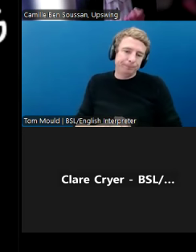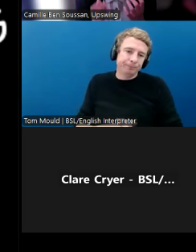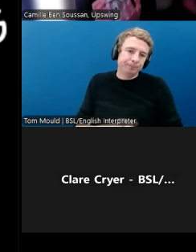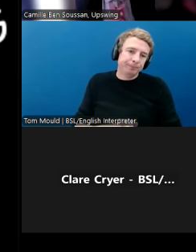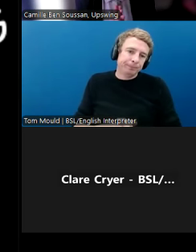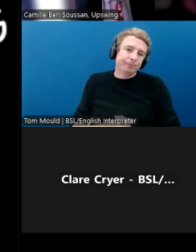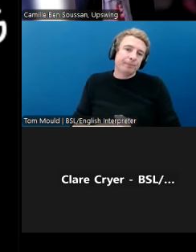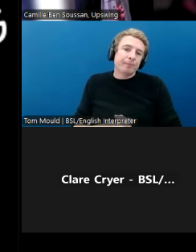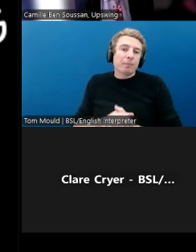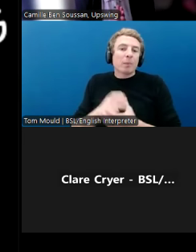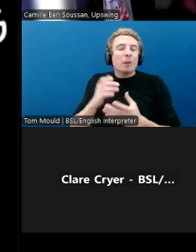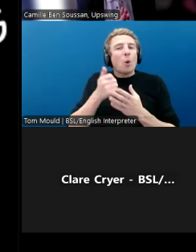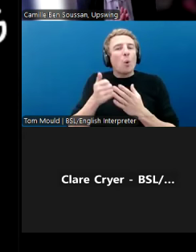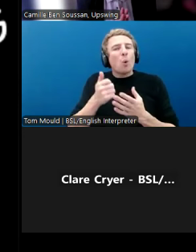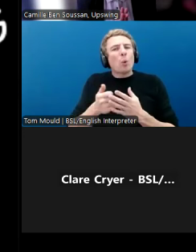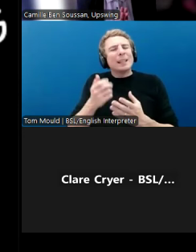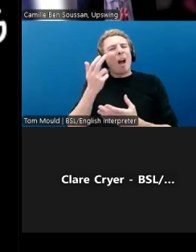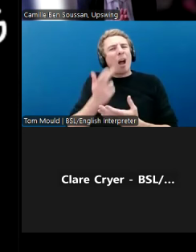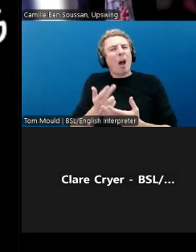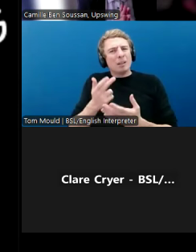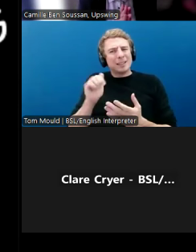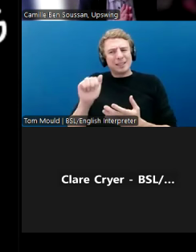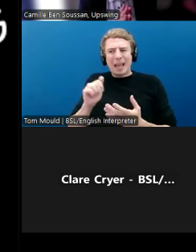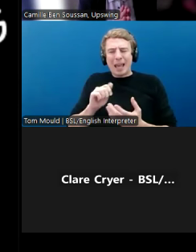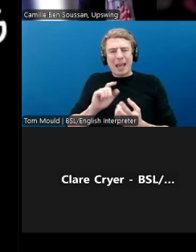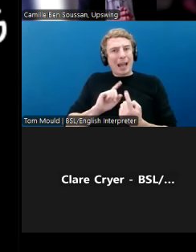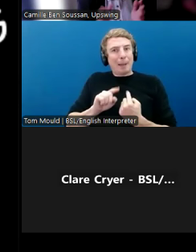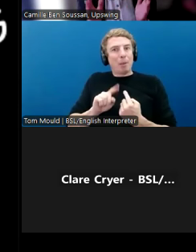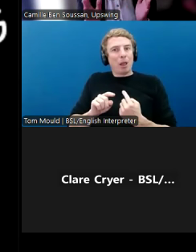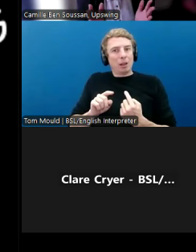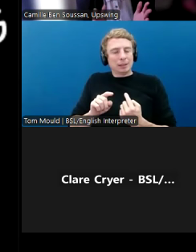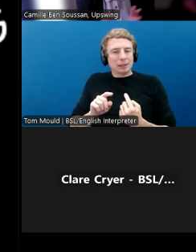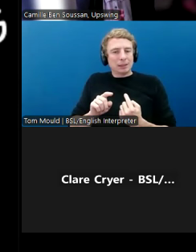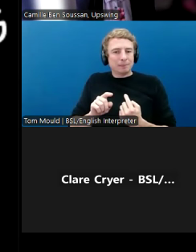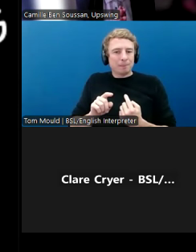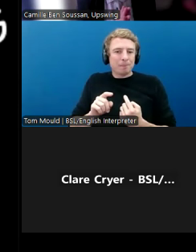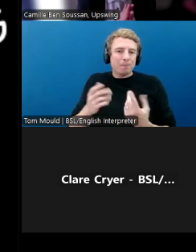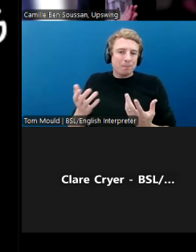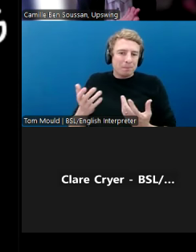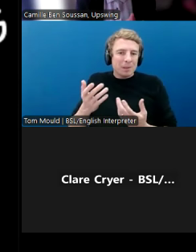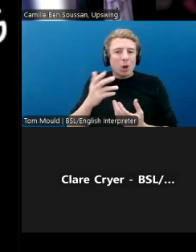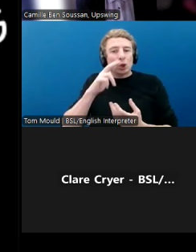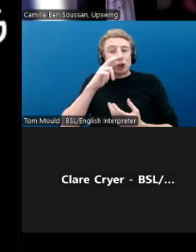Circus is at the core of everything, and it can lead us into surprising places and directions.